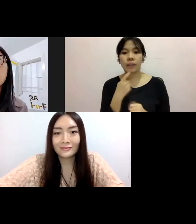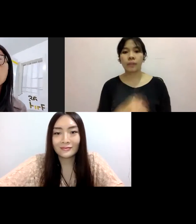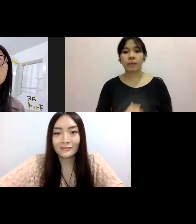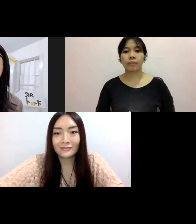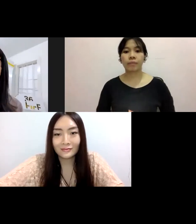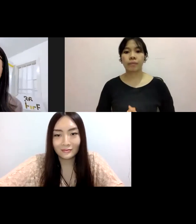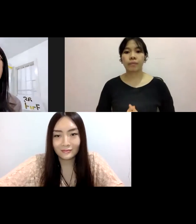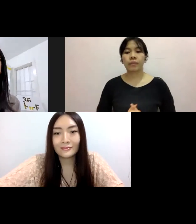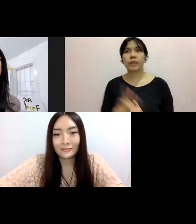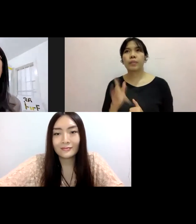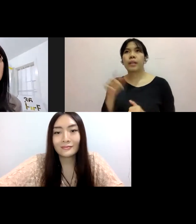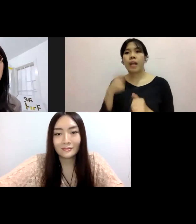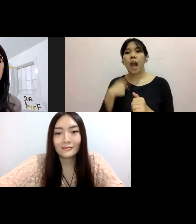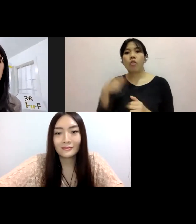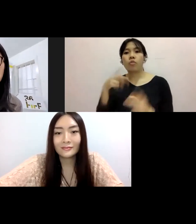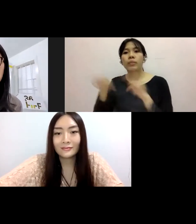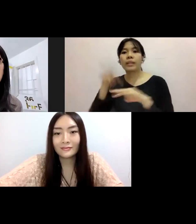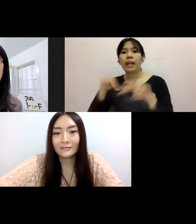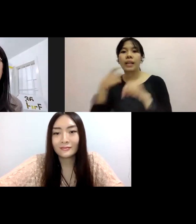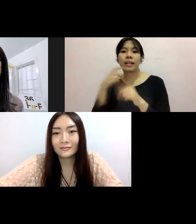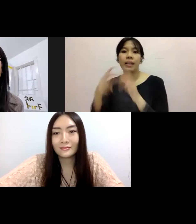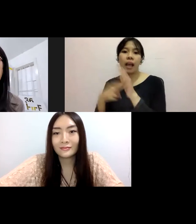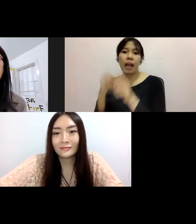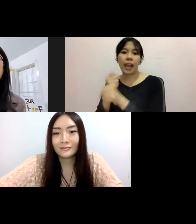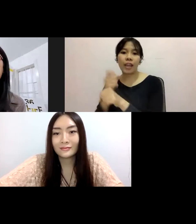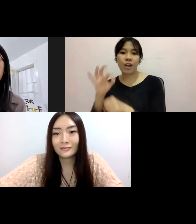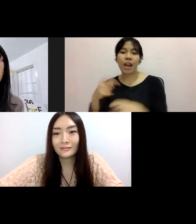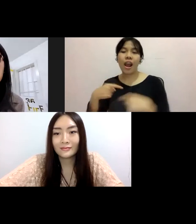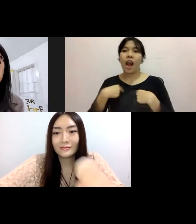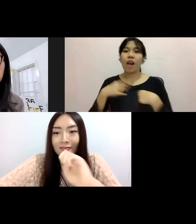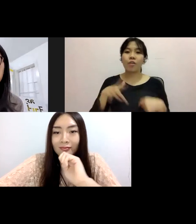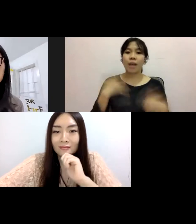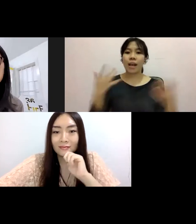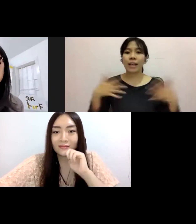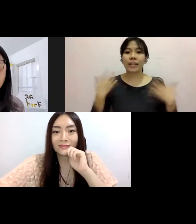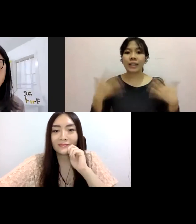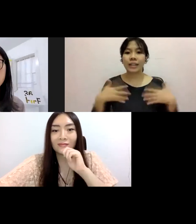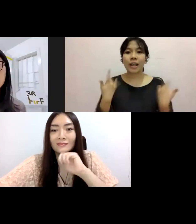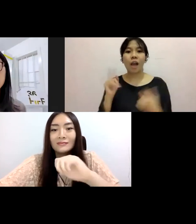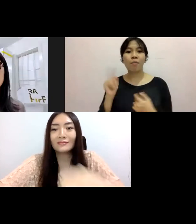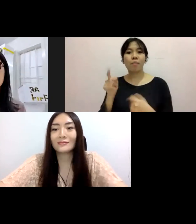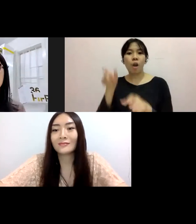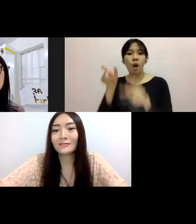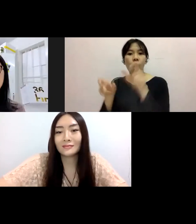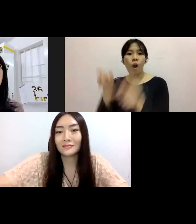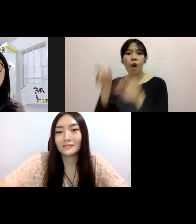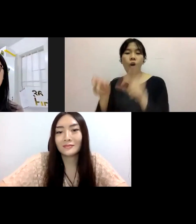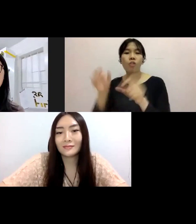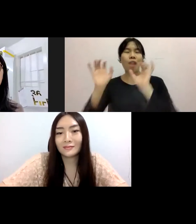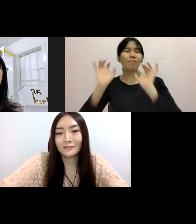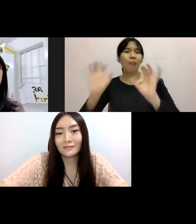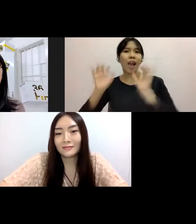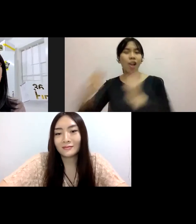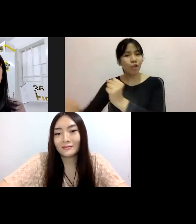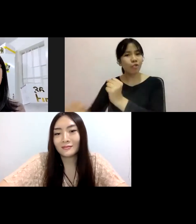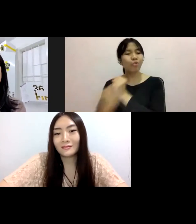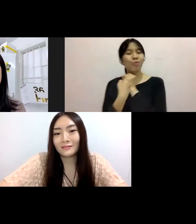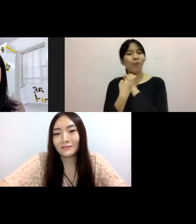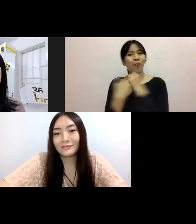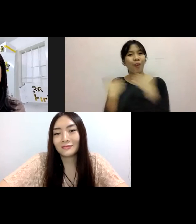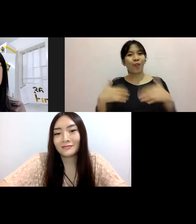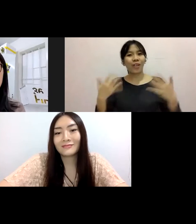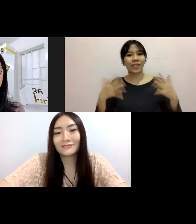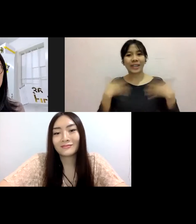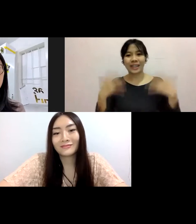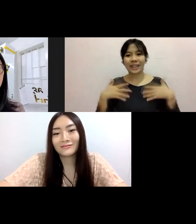NGOs, and I luckily found out that there are a lot of support in the